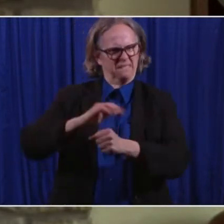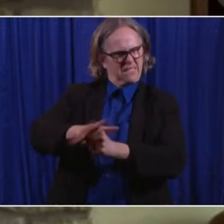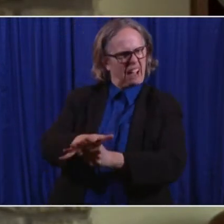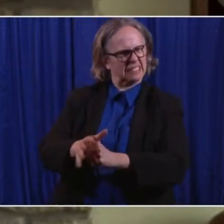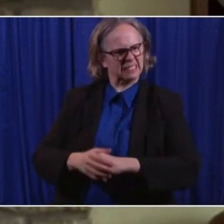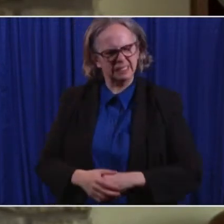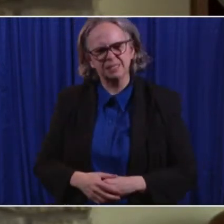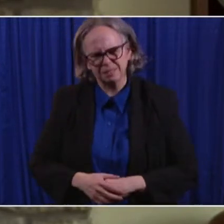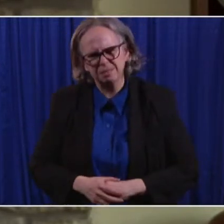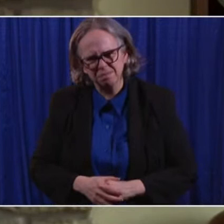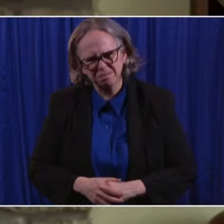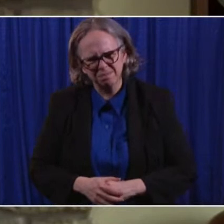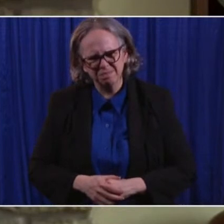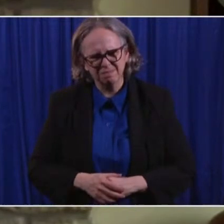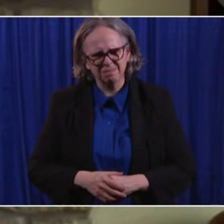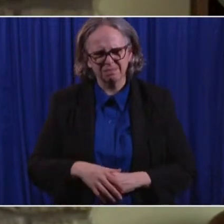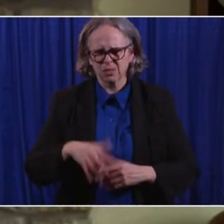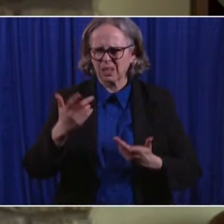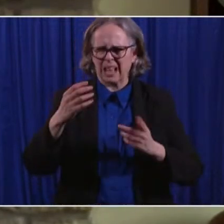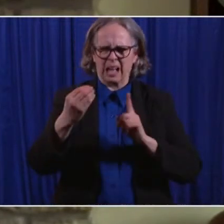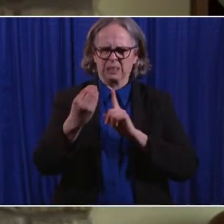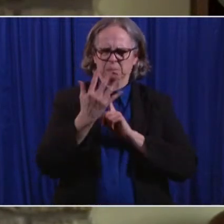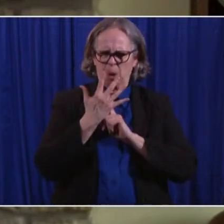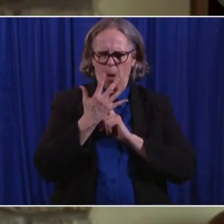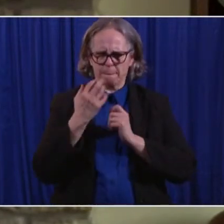make better rational decisions.